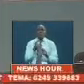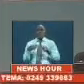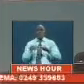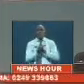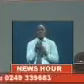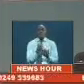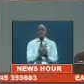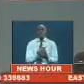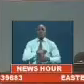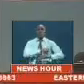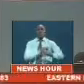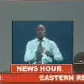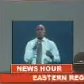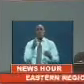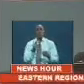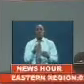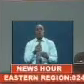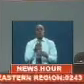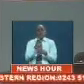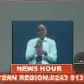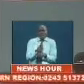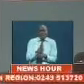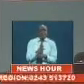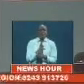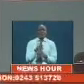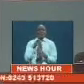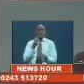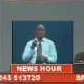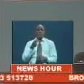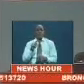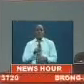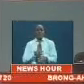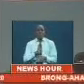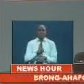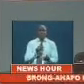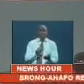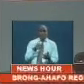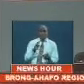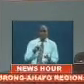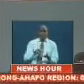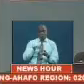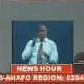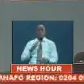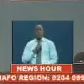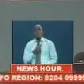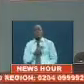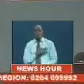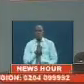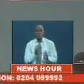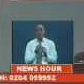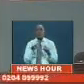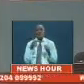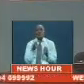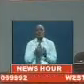posts are better resourced to handle any suspected case of Ebola. The chairman of the committee, Fritz Baffour, and his team